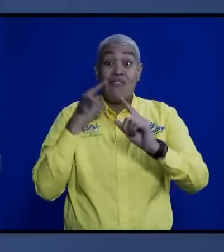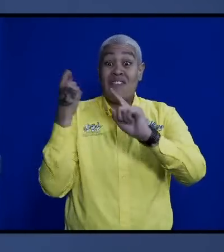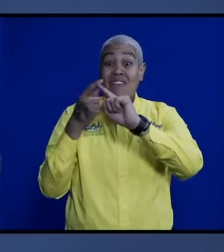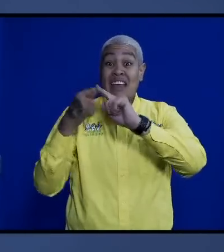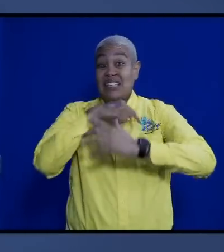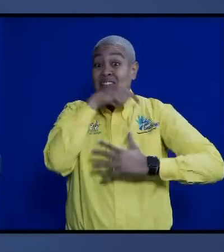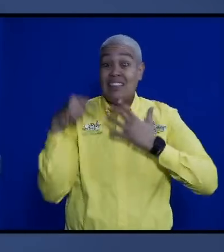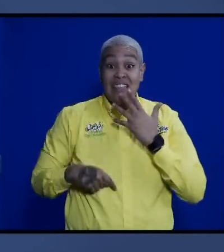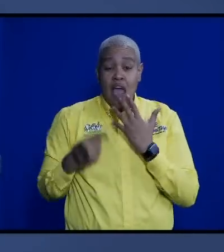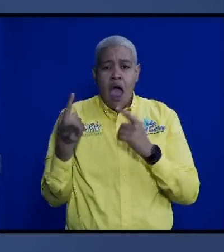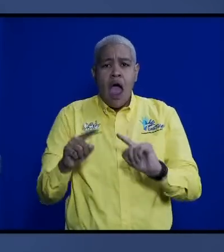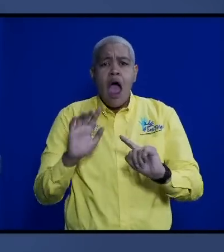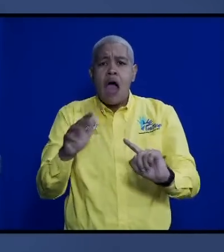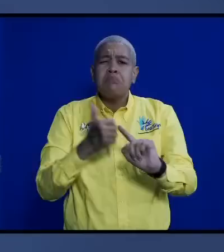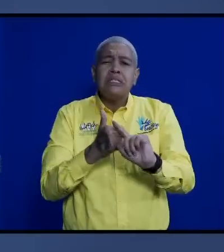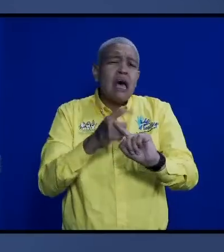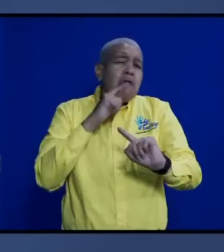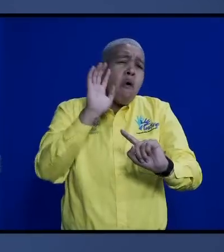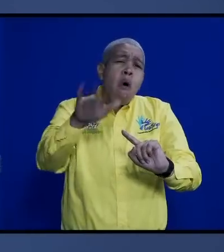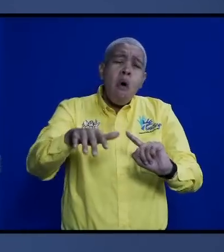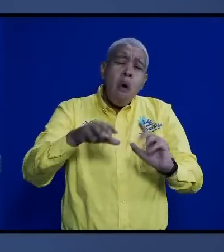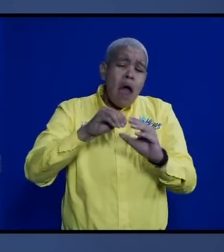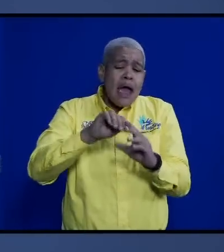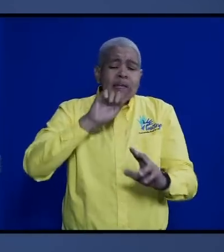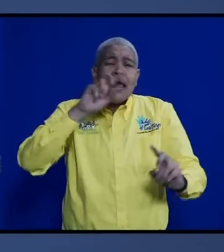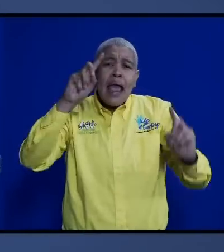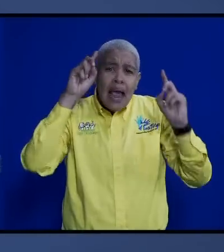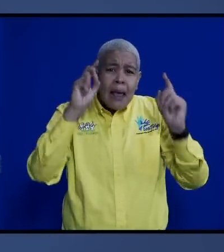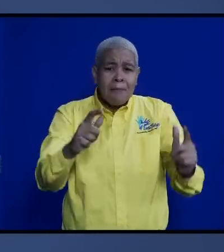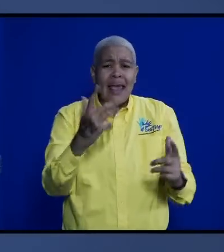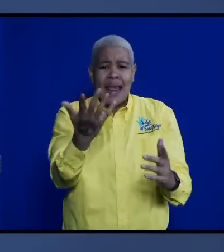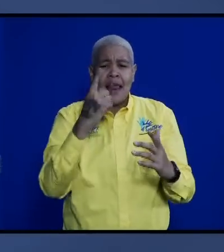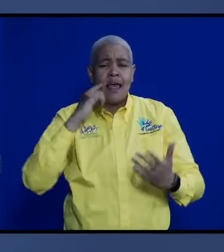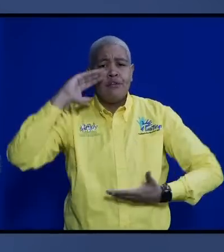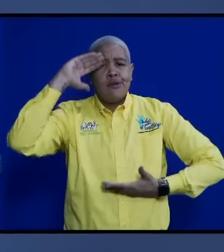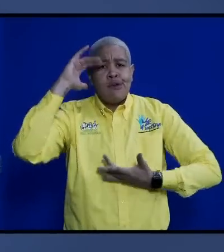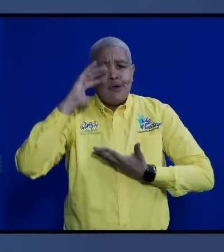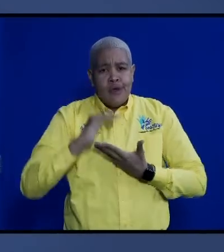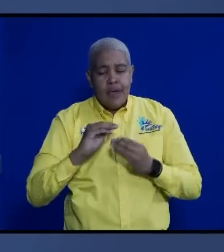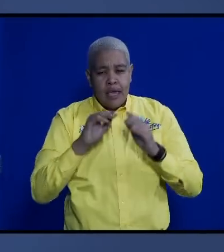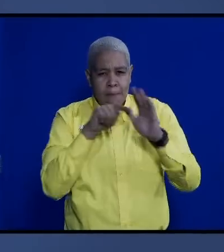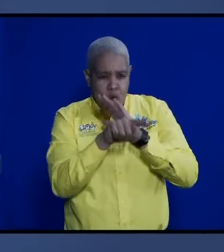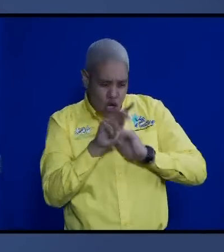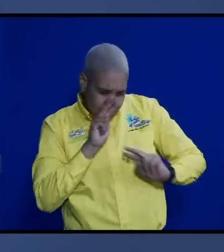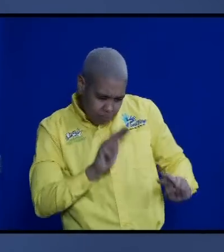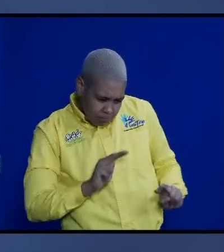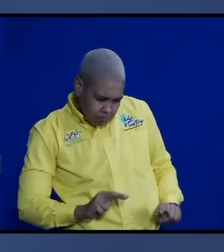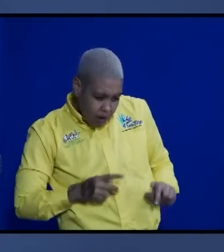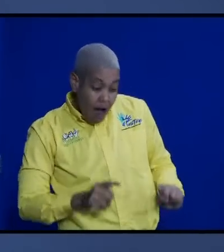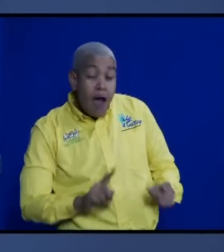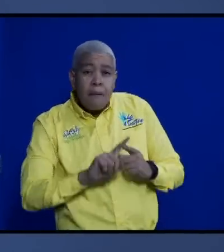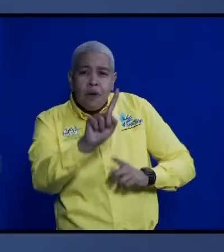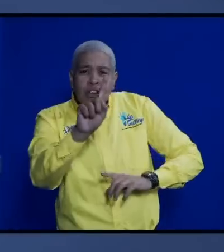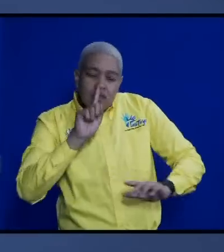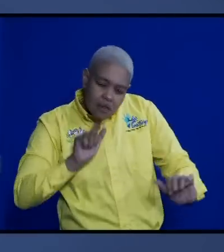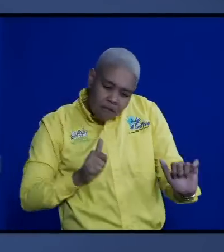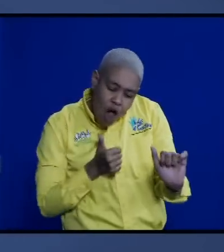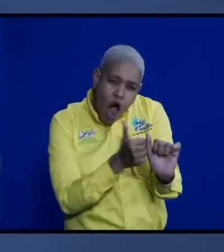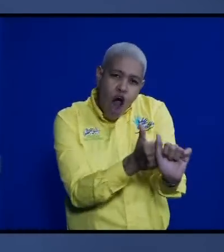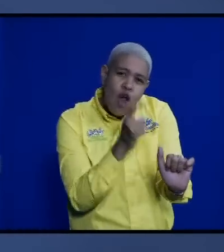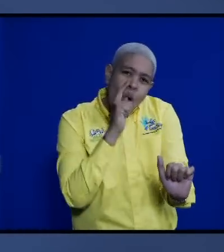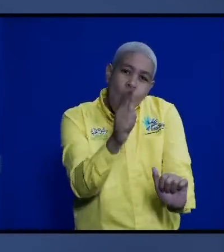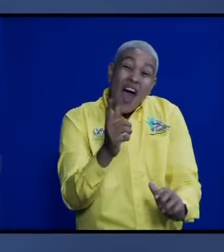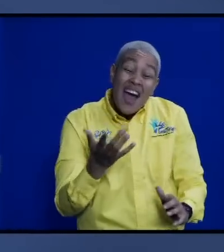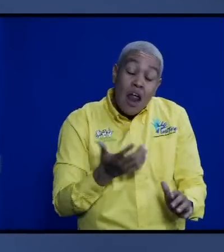measures is in the immediate reduction in murders and its follow-on